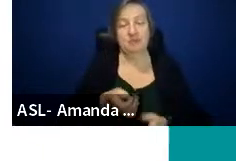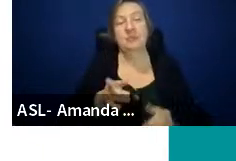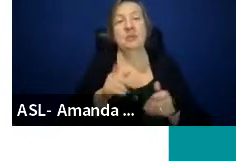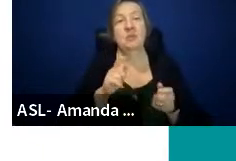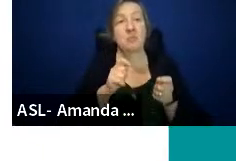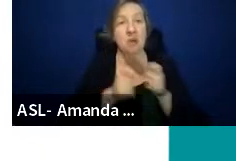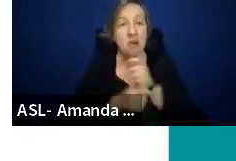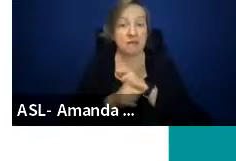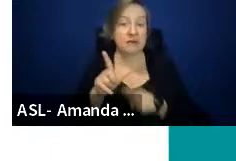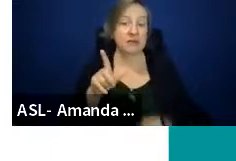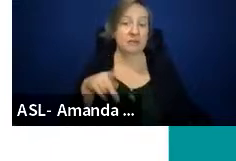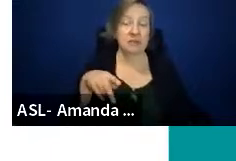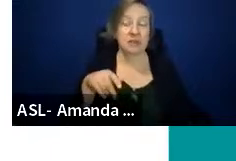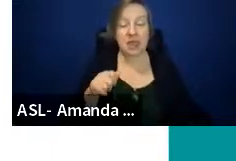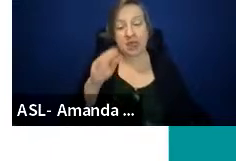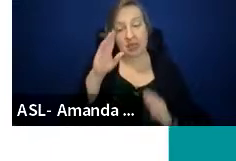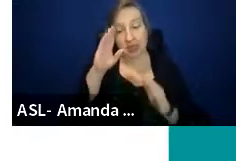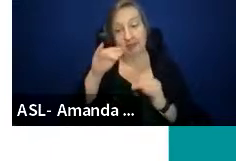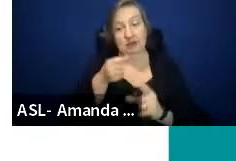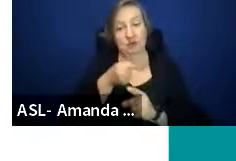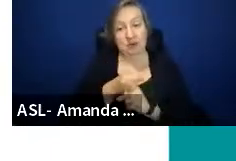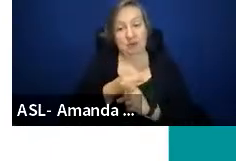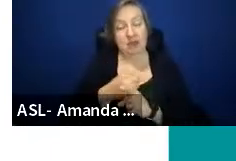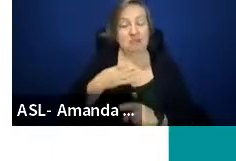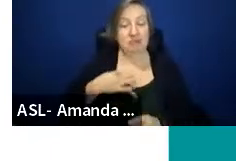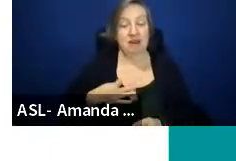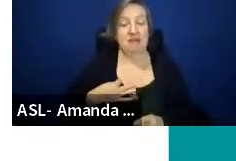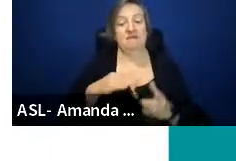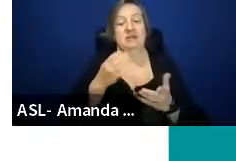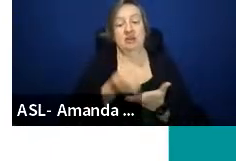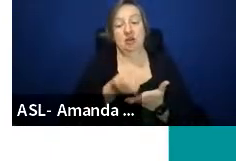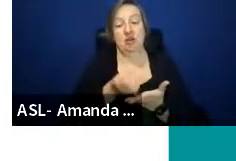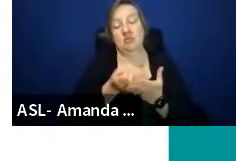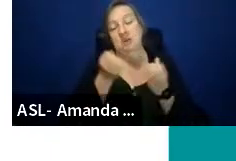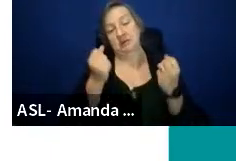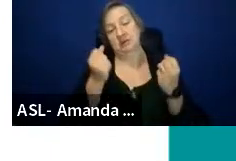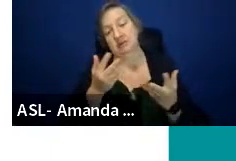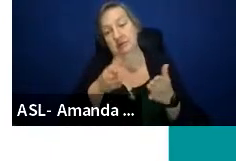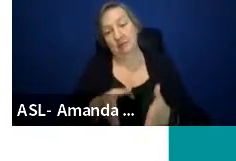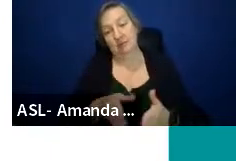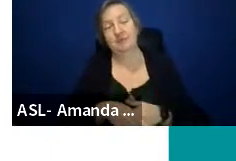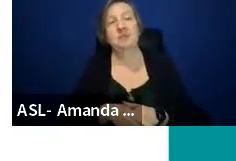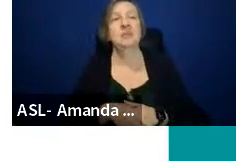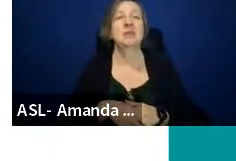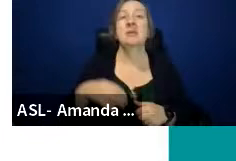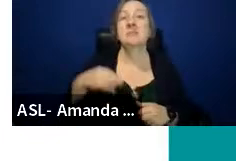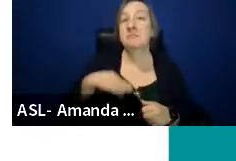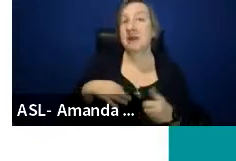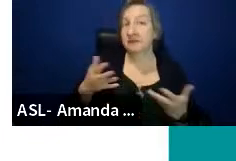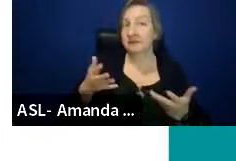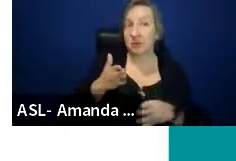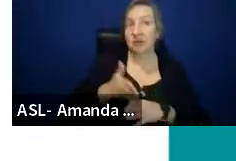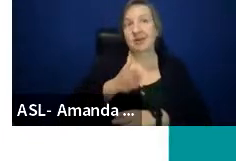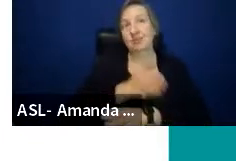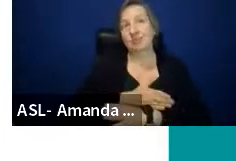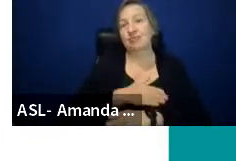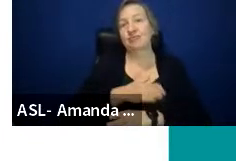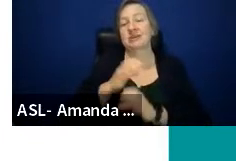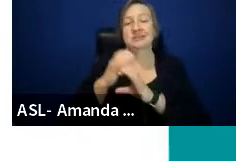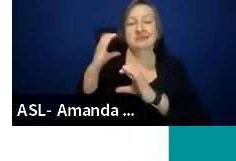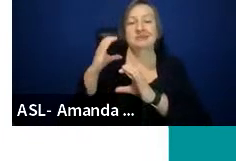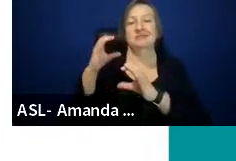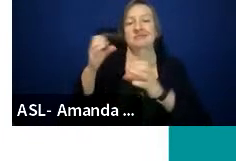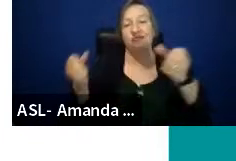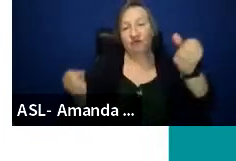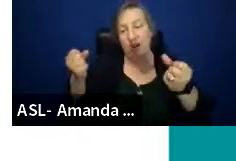modified LPA is expected to impact and benefit the economy in several ways. Benefits include improved freight mobility and faster